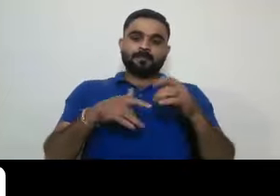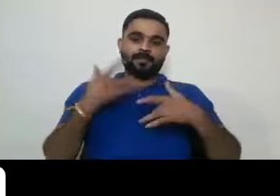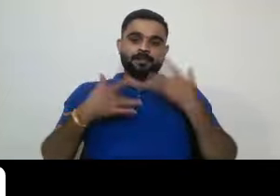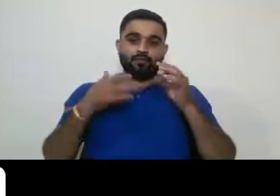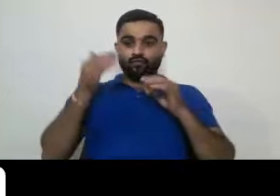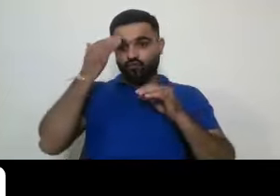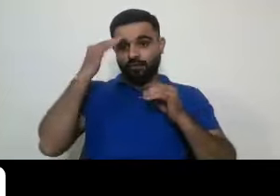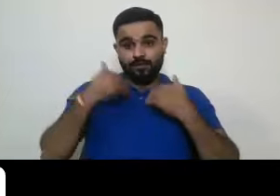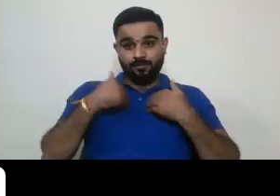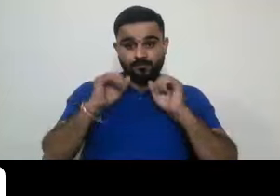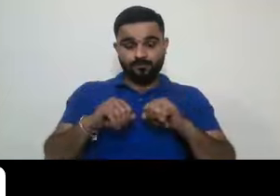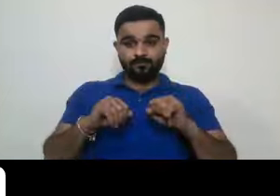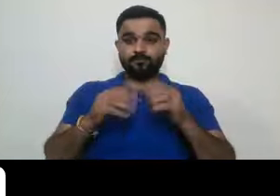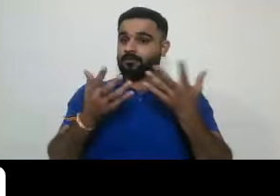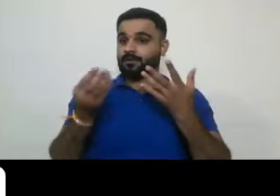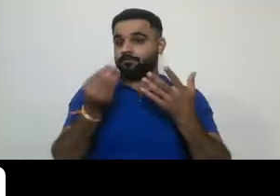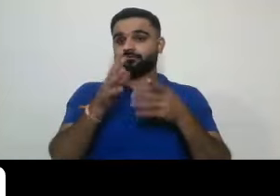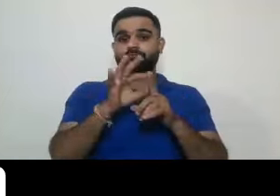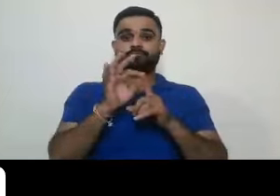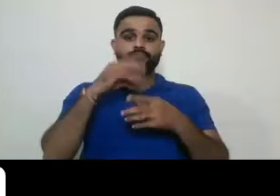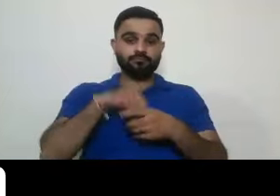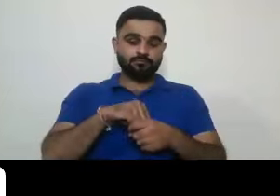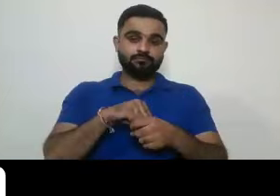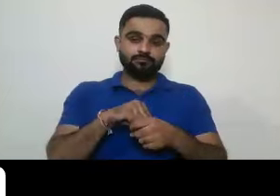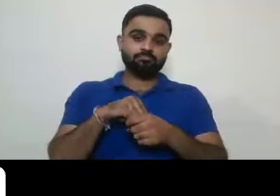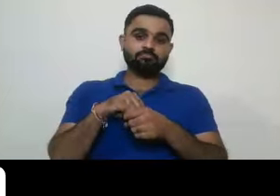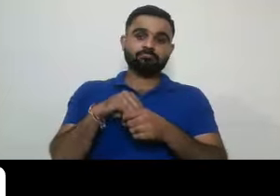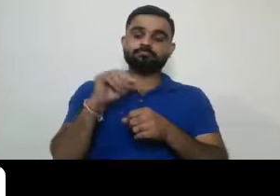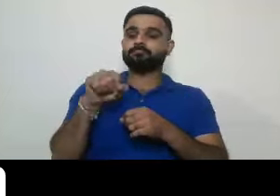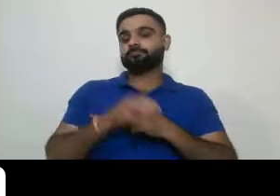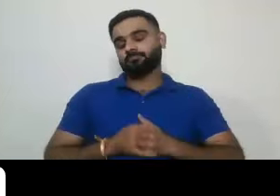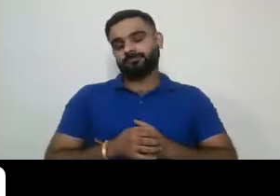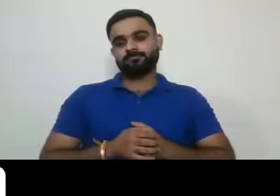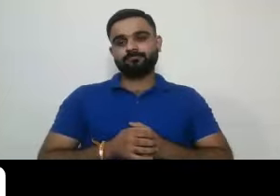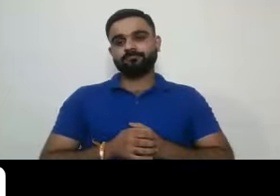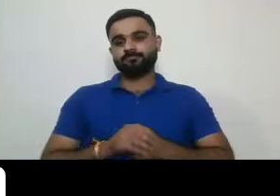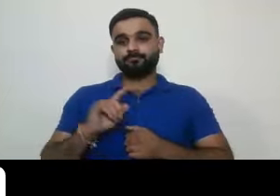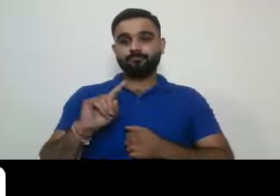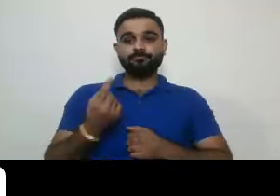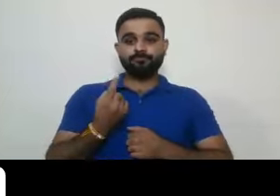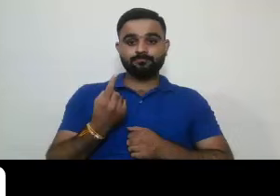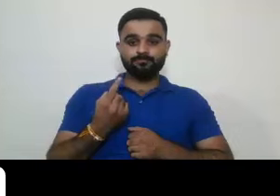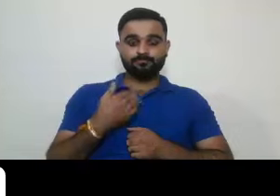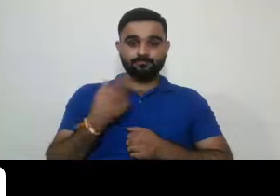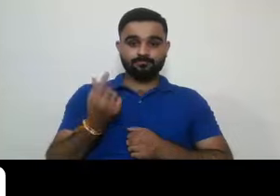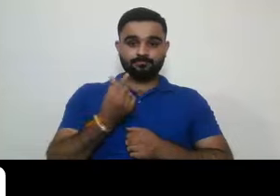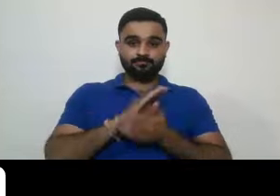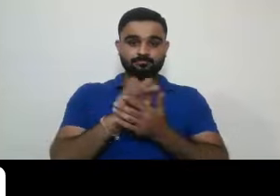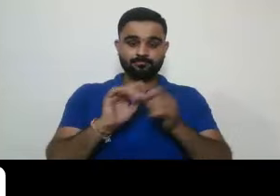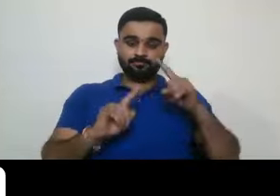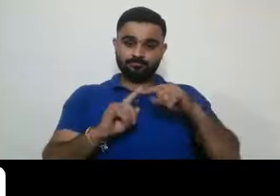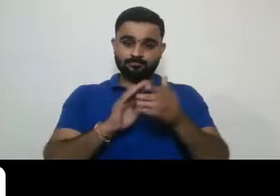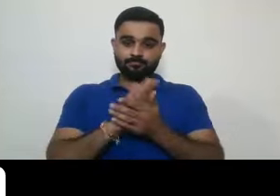know. Trang says sometimes, that's fine. Yes, so we are getting there. So first of all, we use the ChatGPT